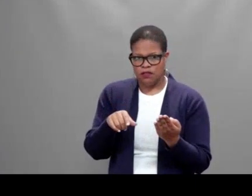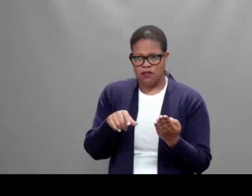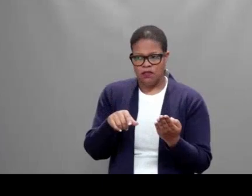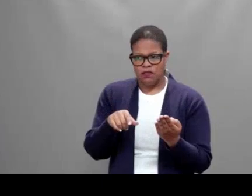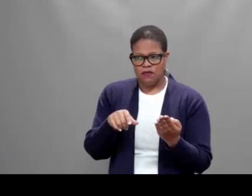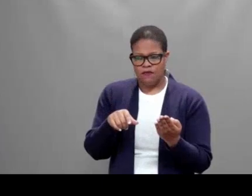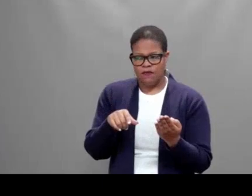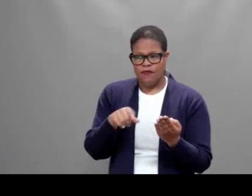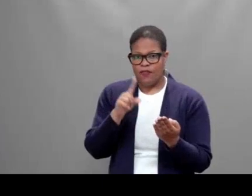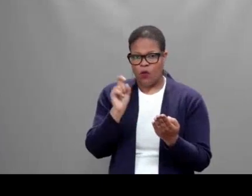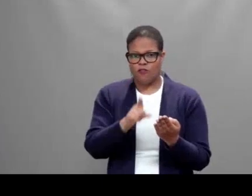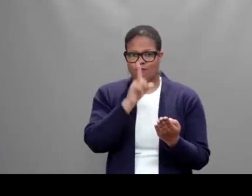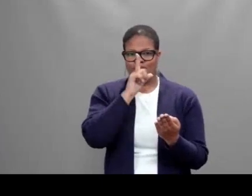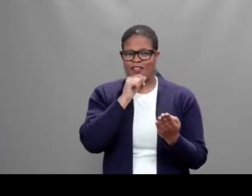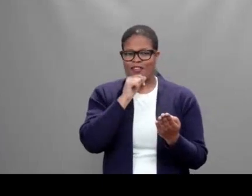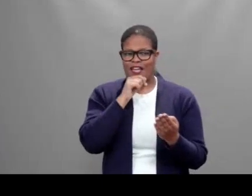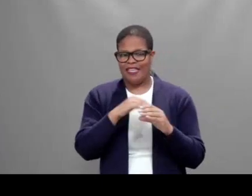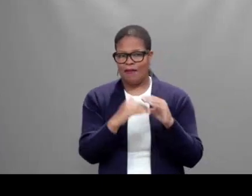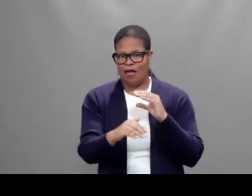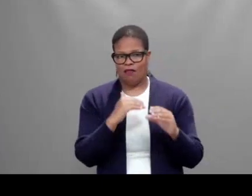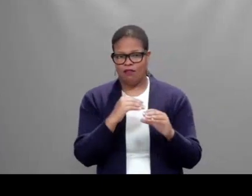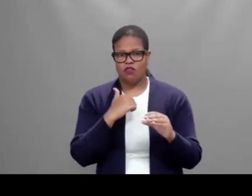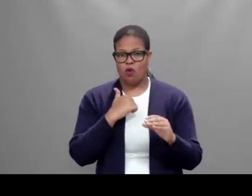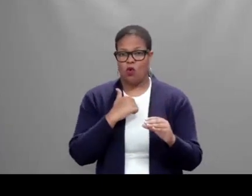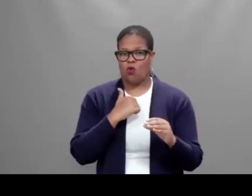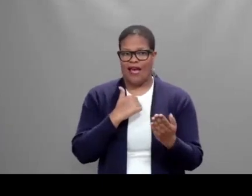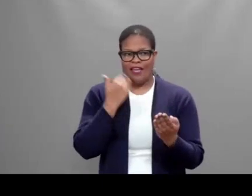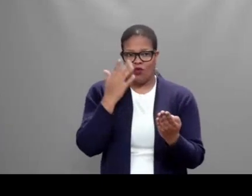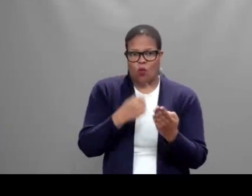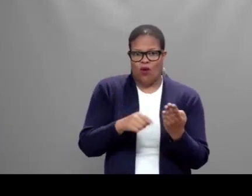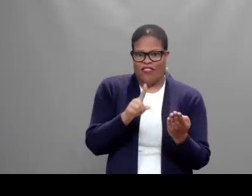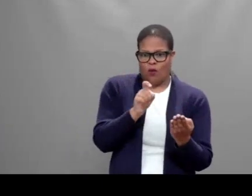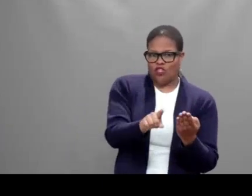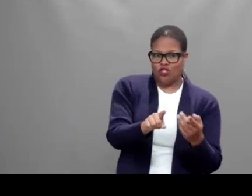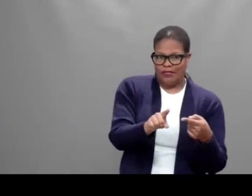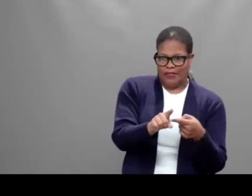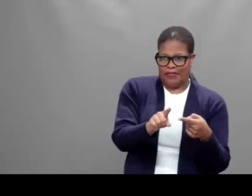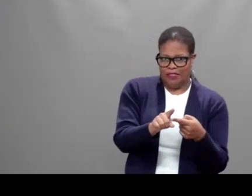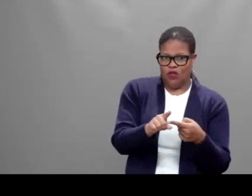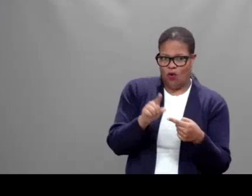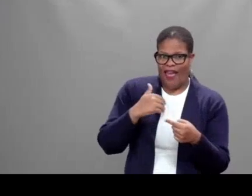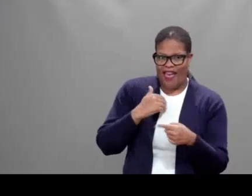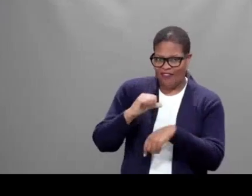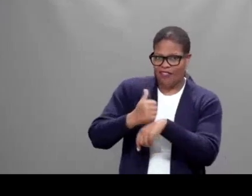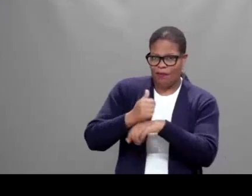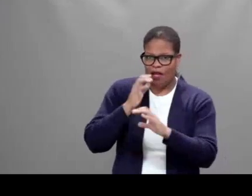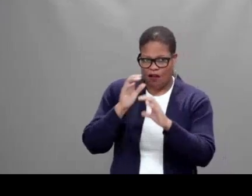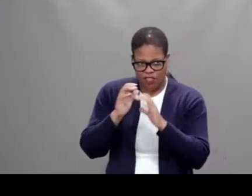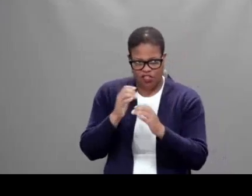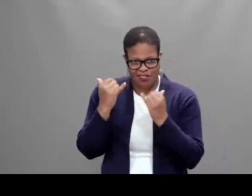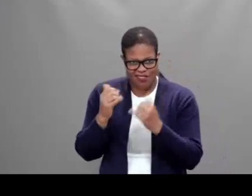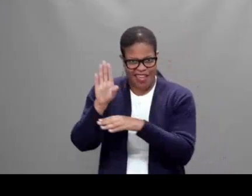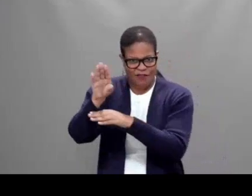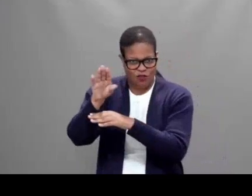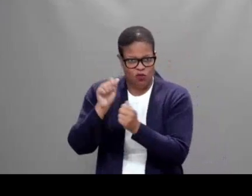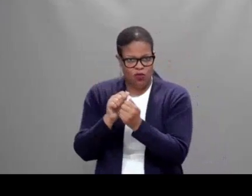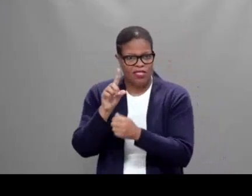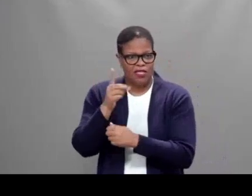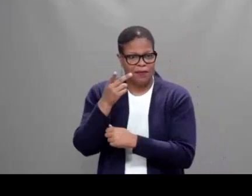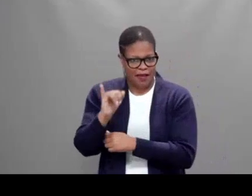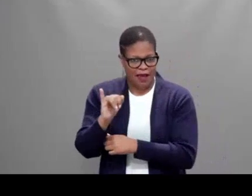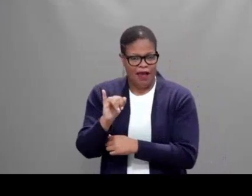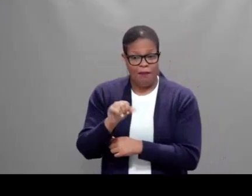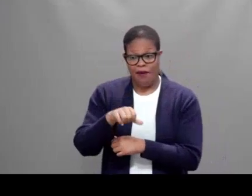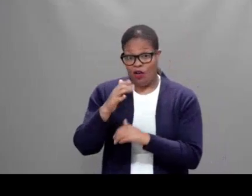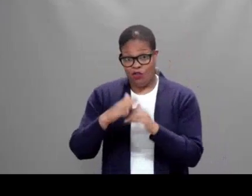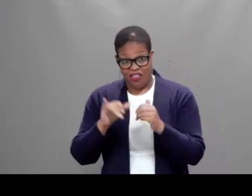question was not in the email, so I have a conversation set this afternoon to talk to DPI and ask them about that. But other than that piece,